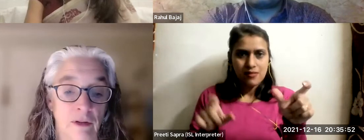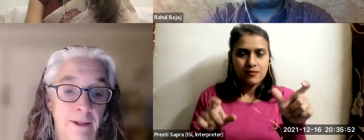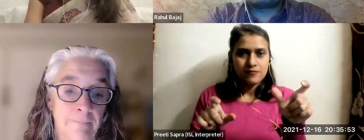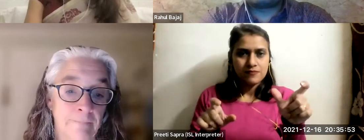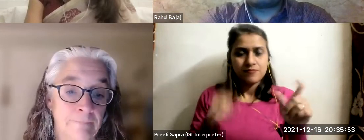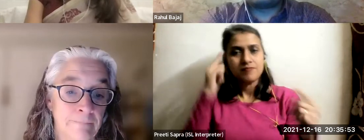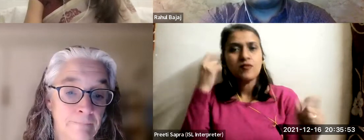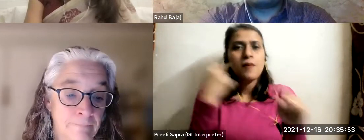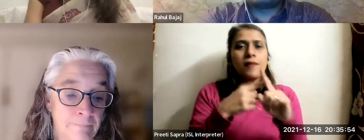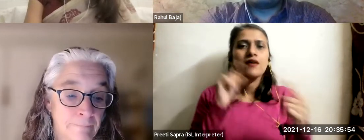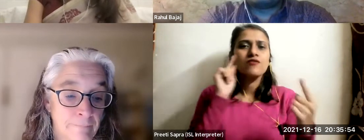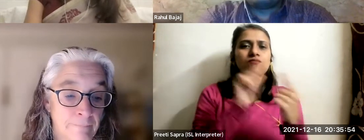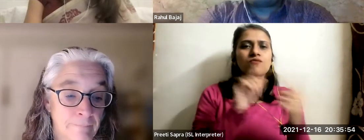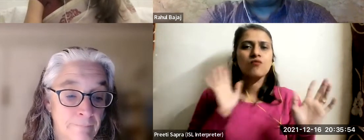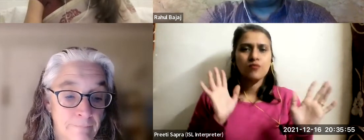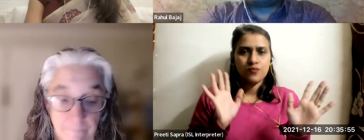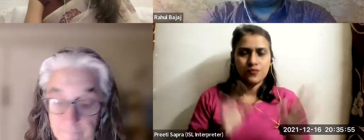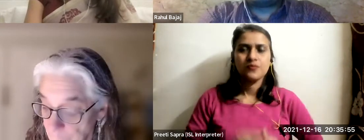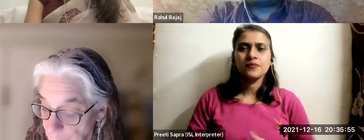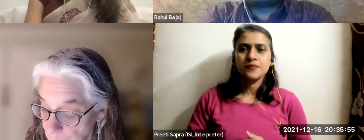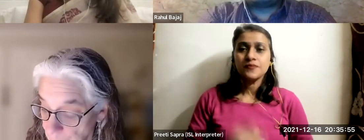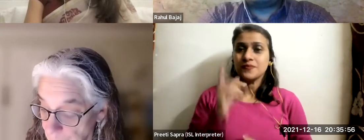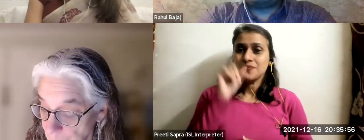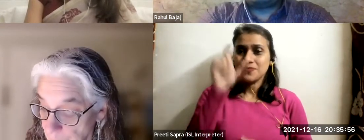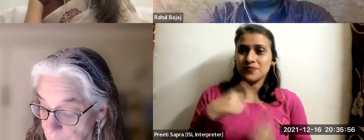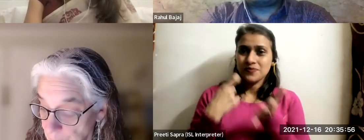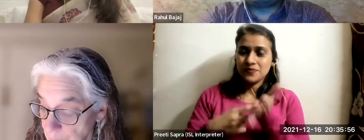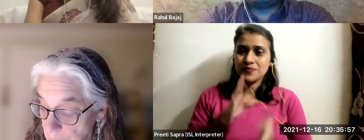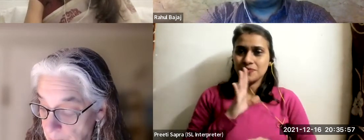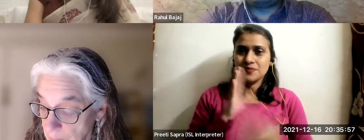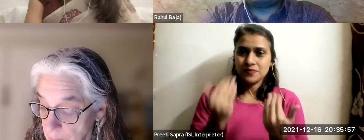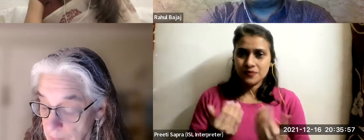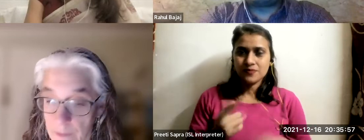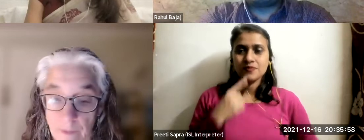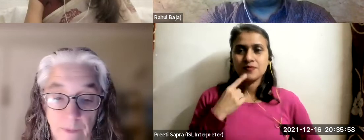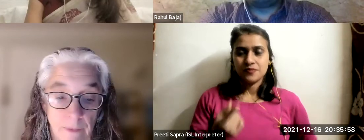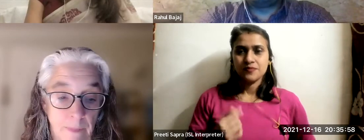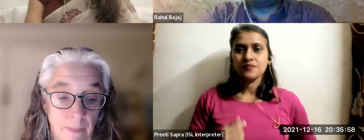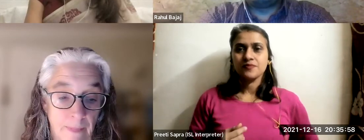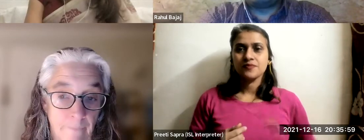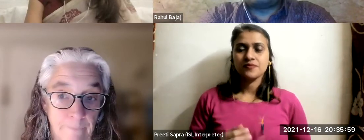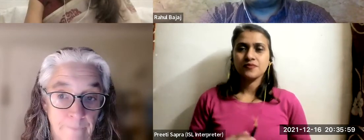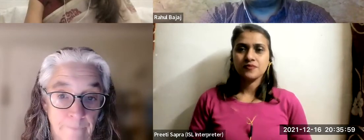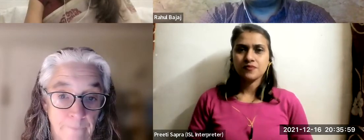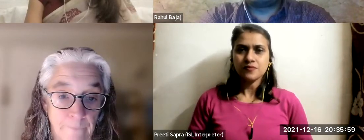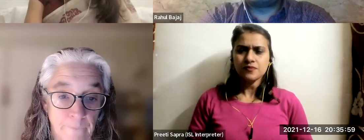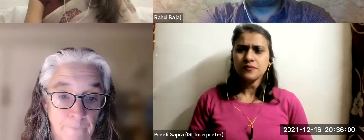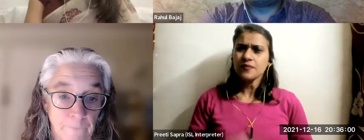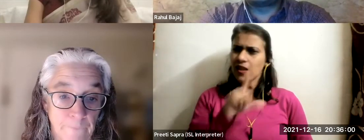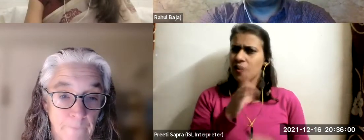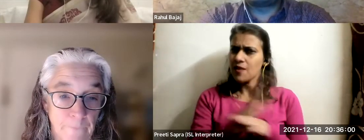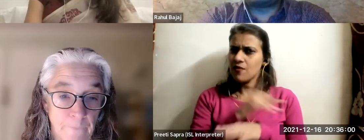too. Right. So let me then ask you, Lainey, according to you, how does